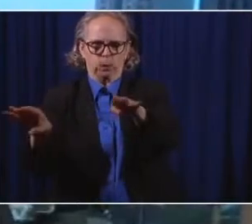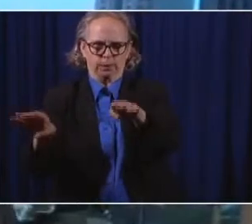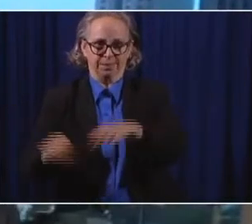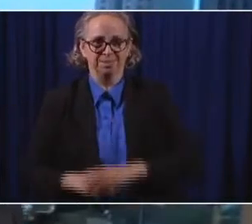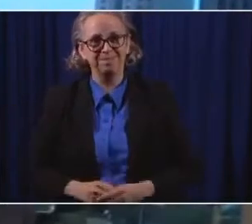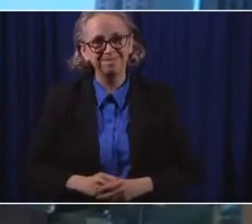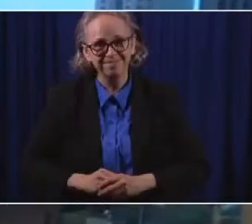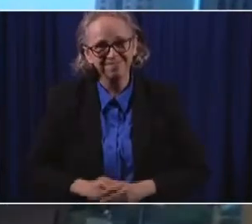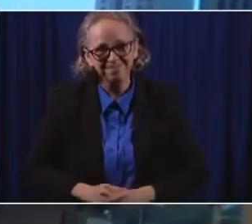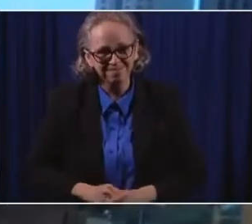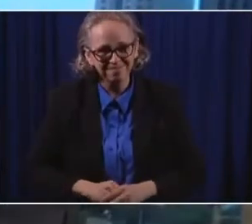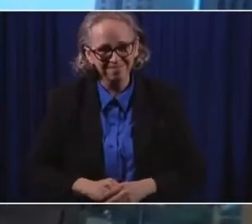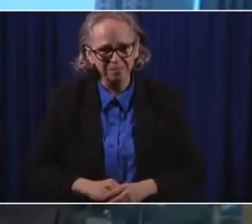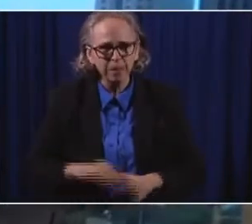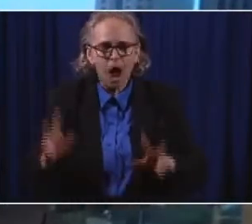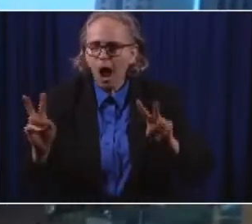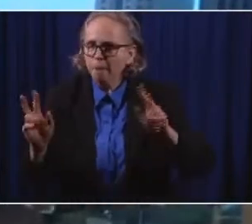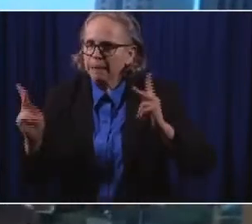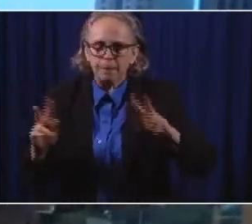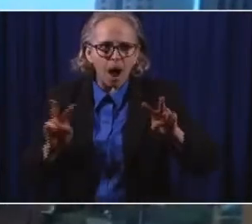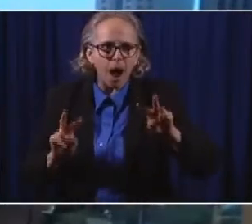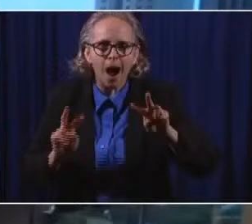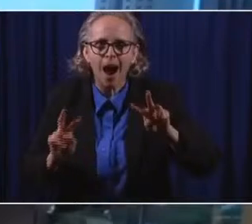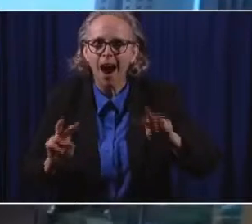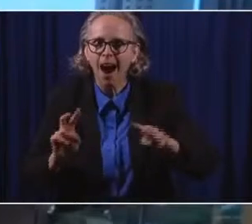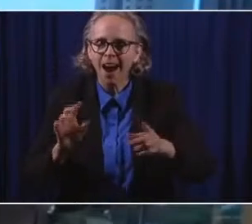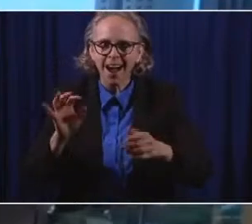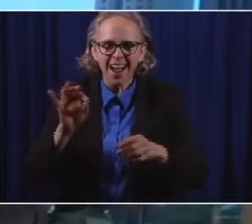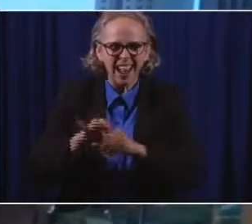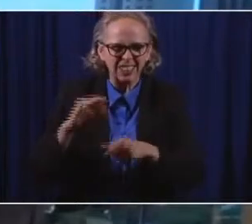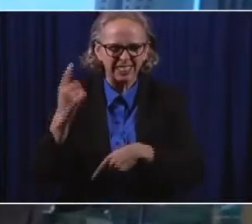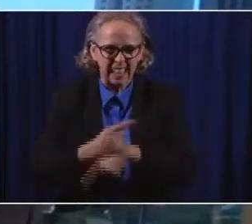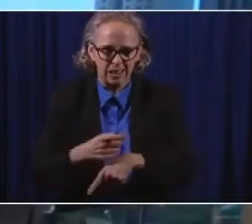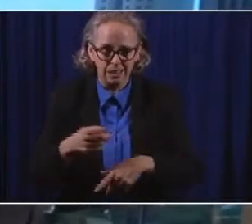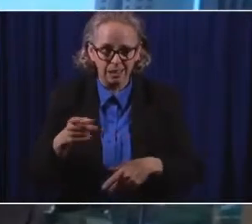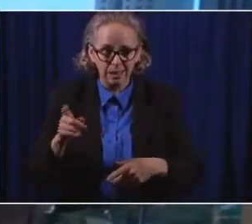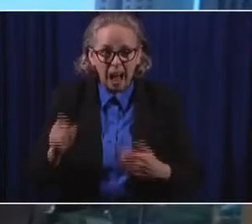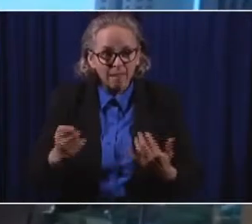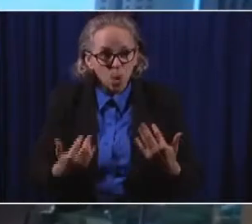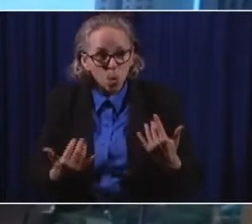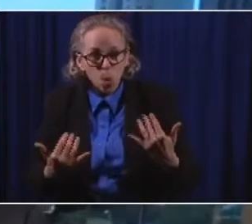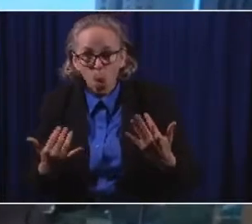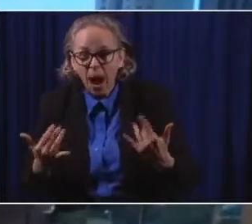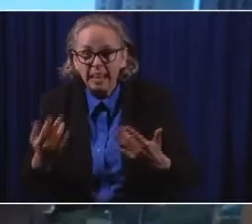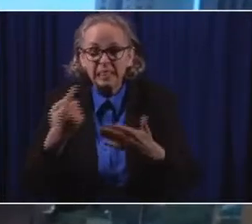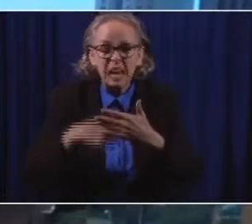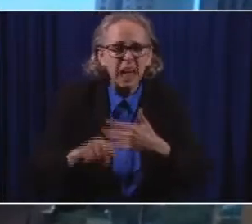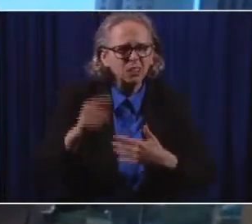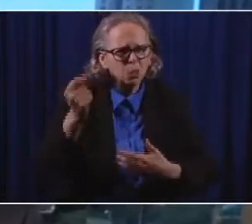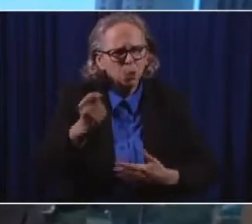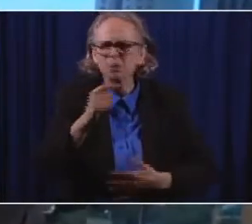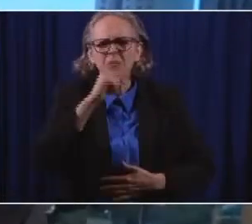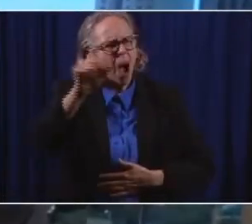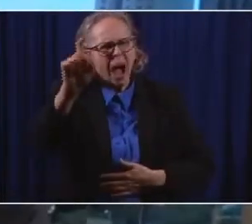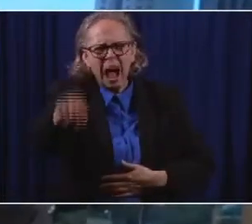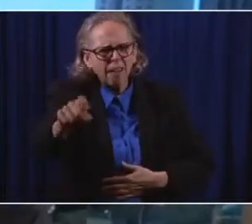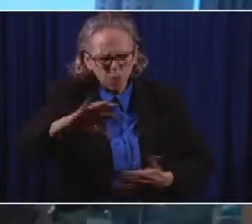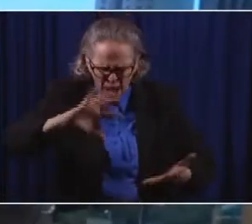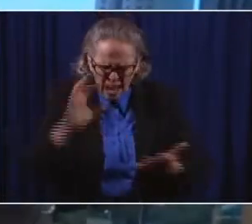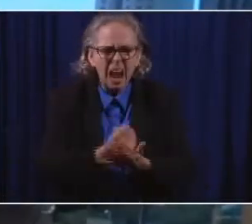about Election Day, but you don't have to wait for Election Day, because in Ohio, we have election month. In fact, voting continues today. Voting